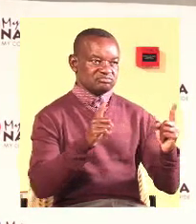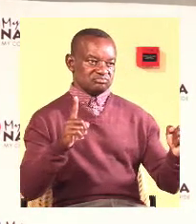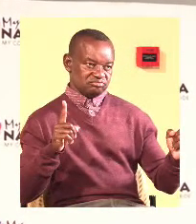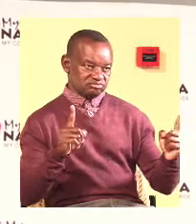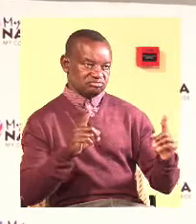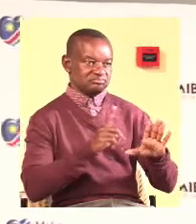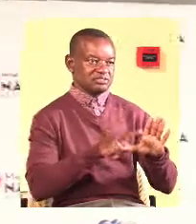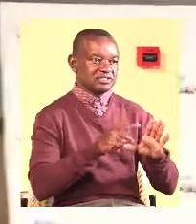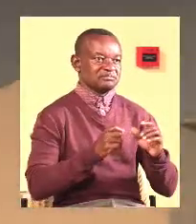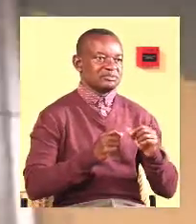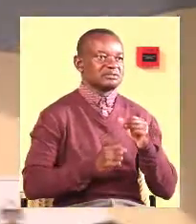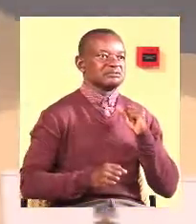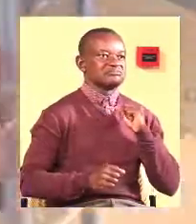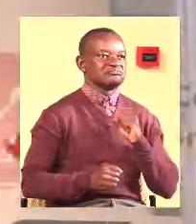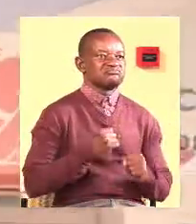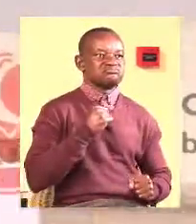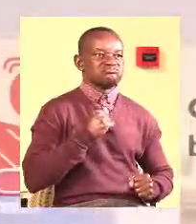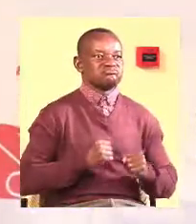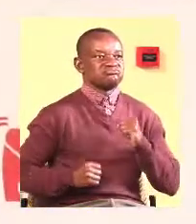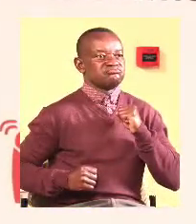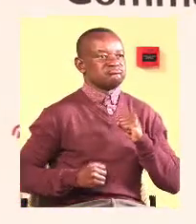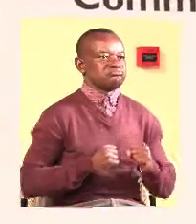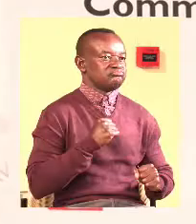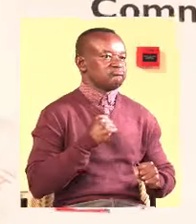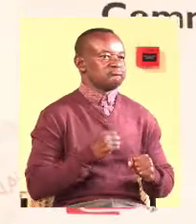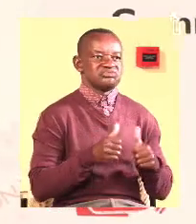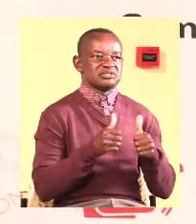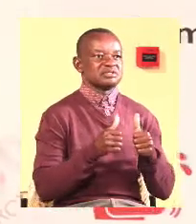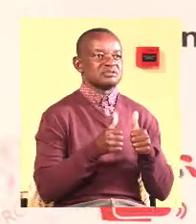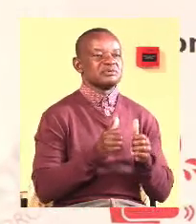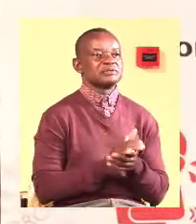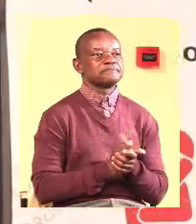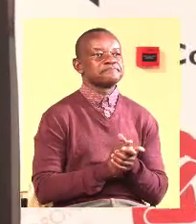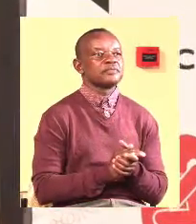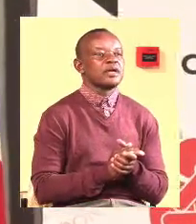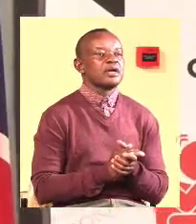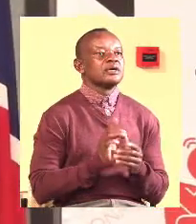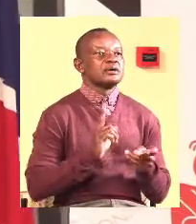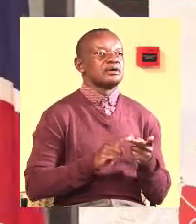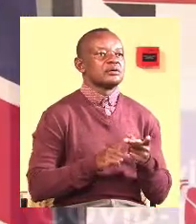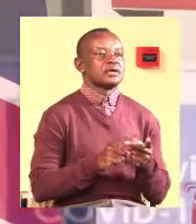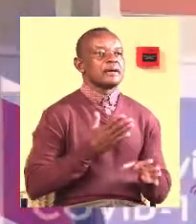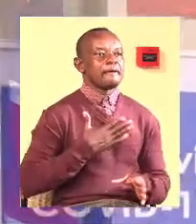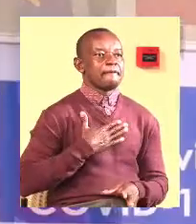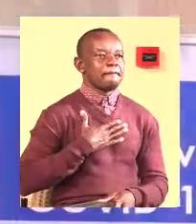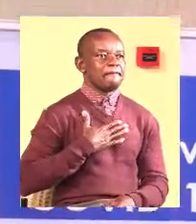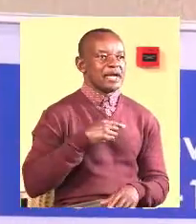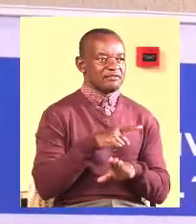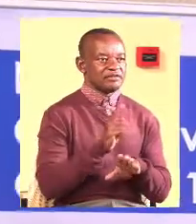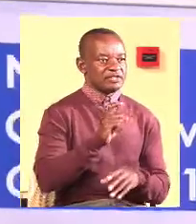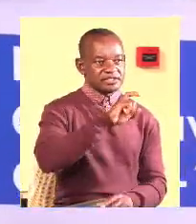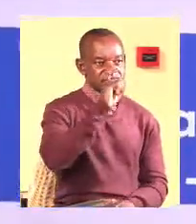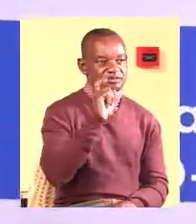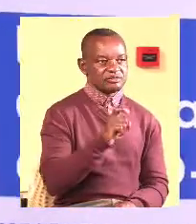Good morning, my name is Selima from NBC. My first question is to the sergeant. I just